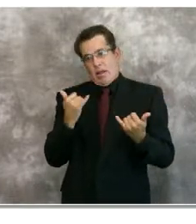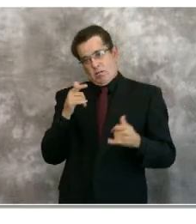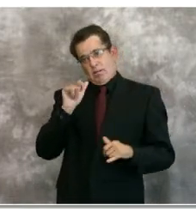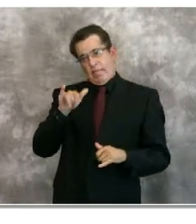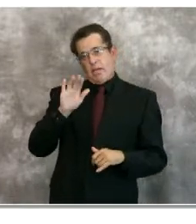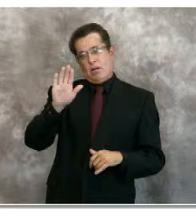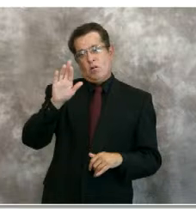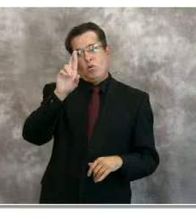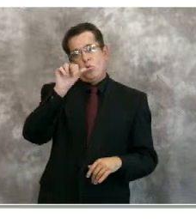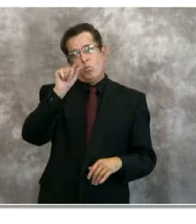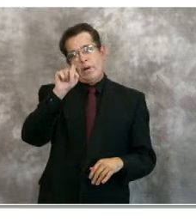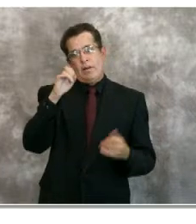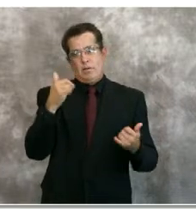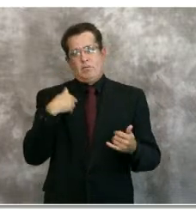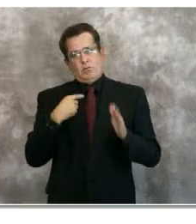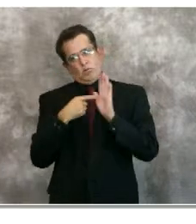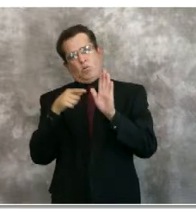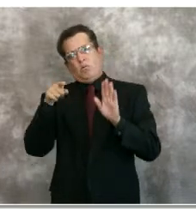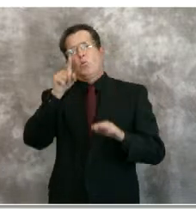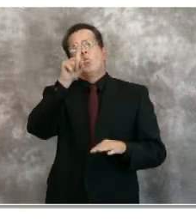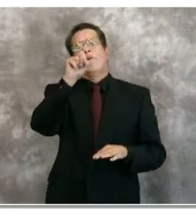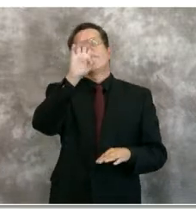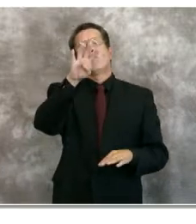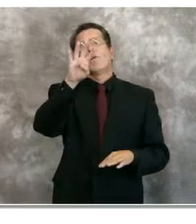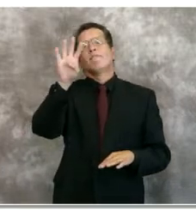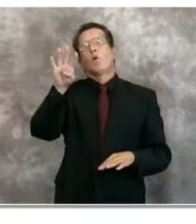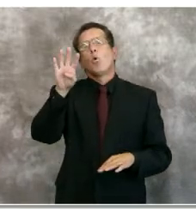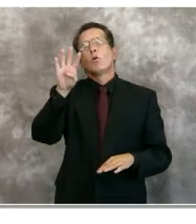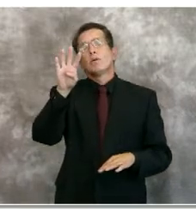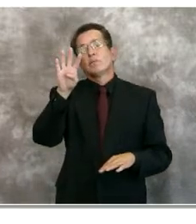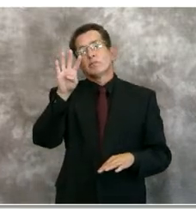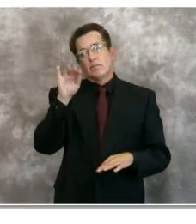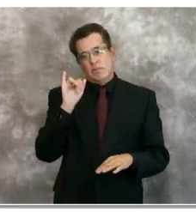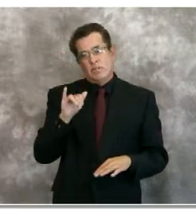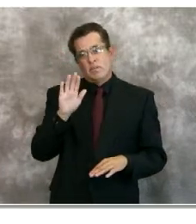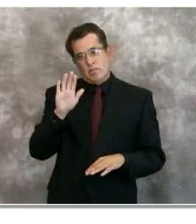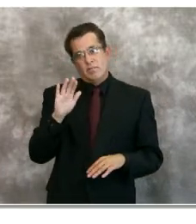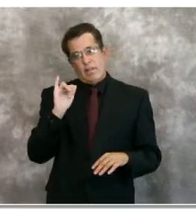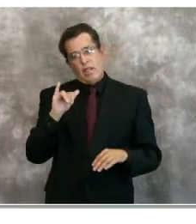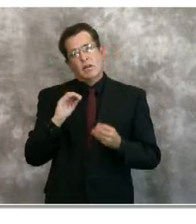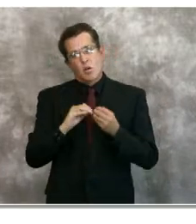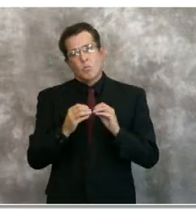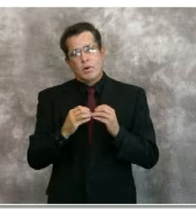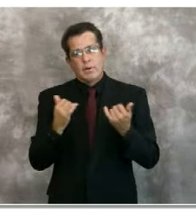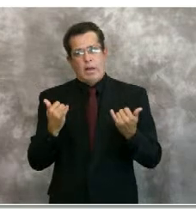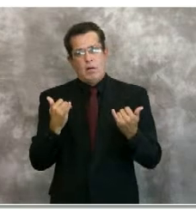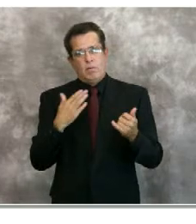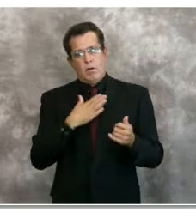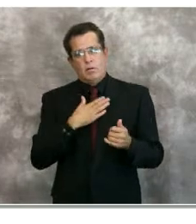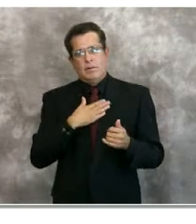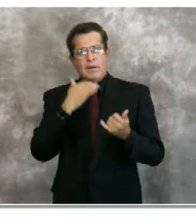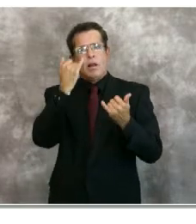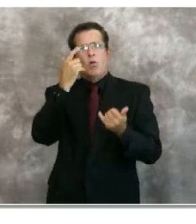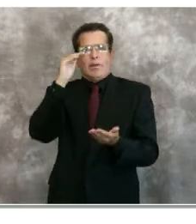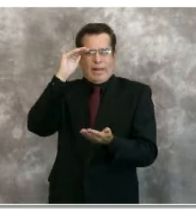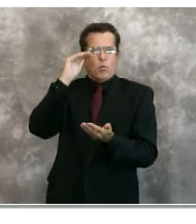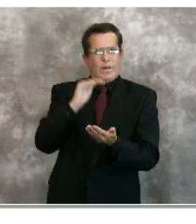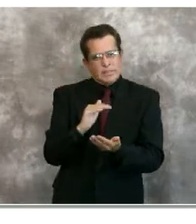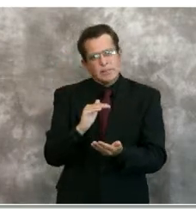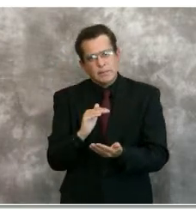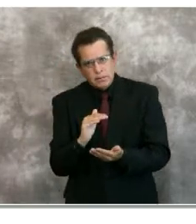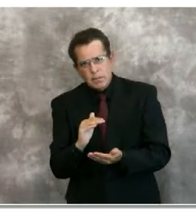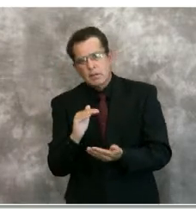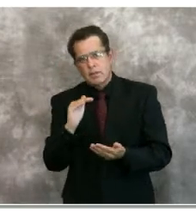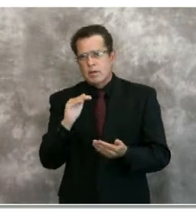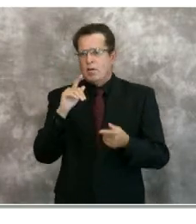rate is 144. This is decreasing, but